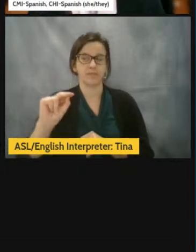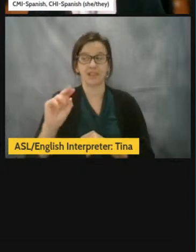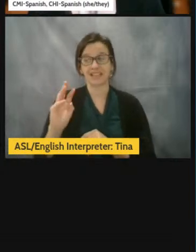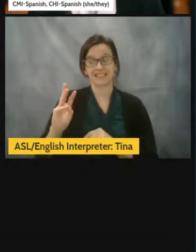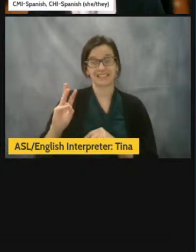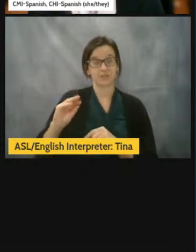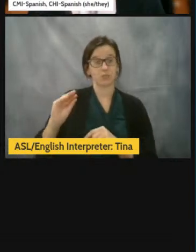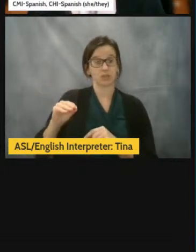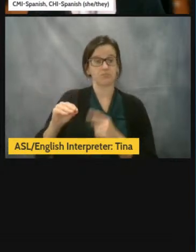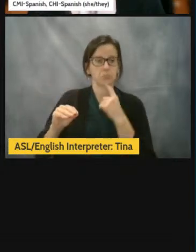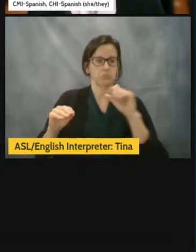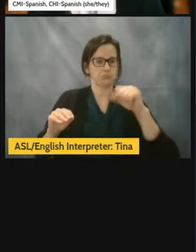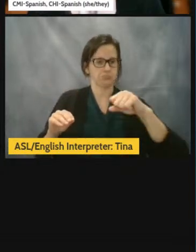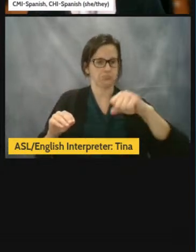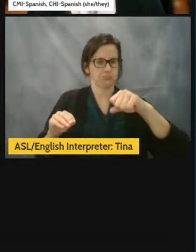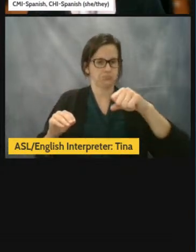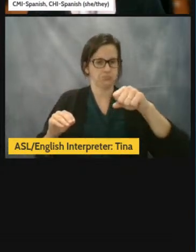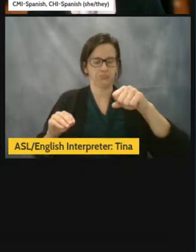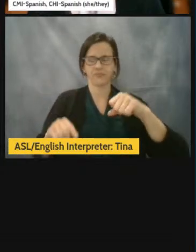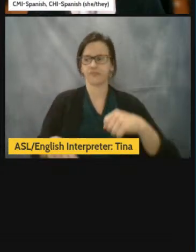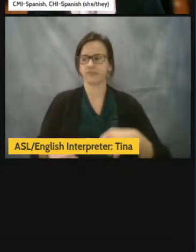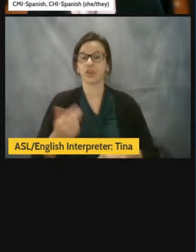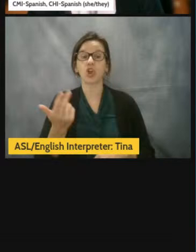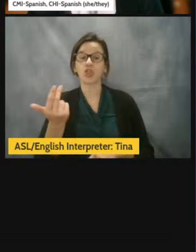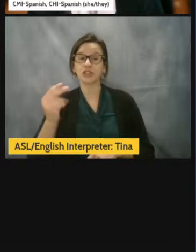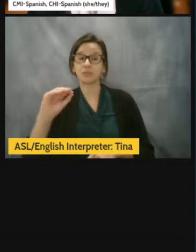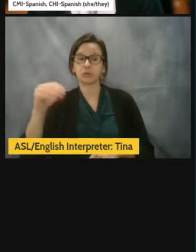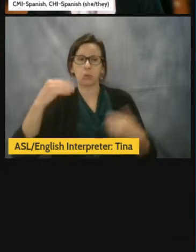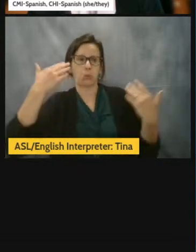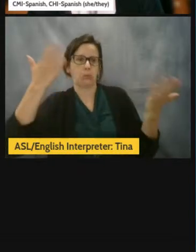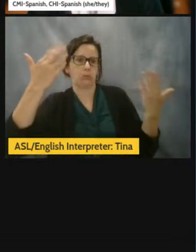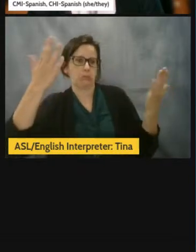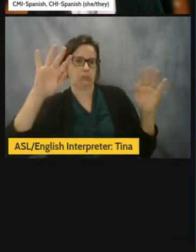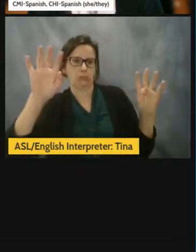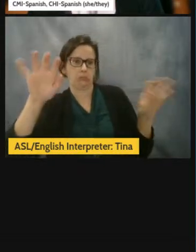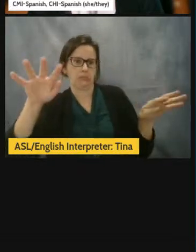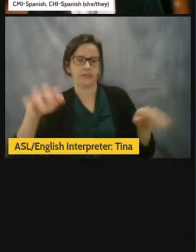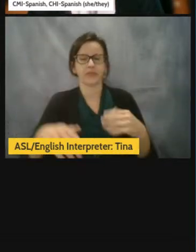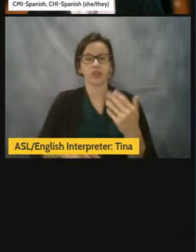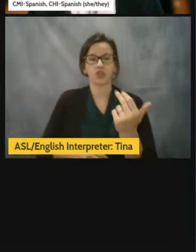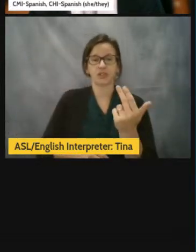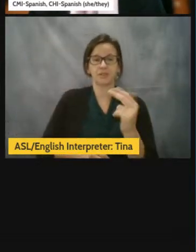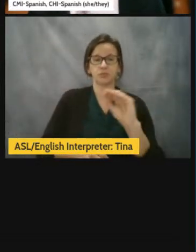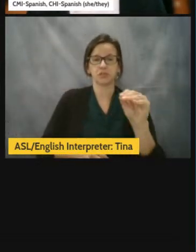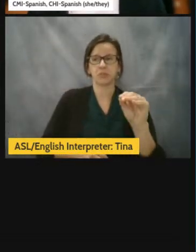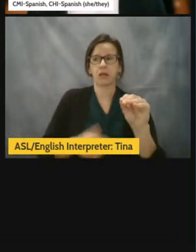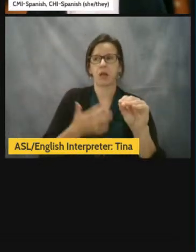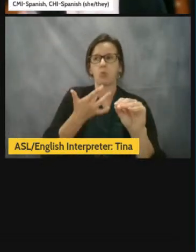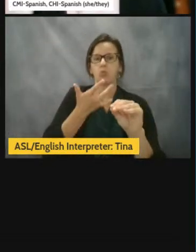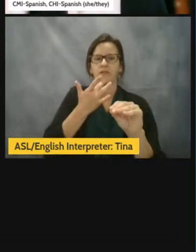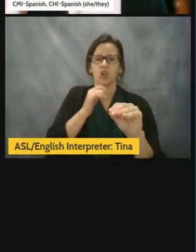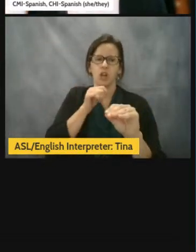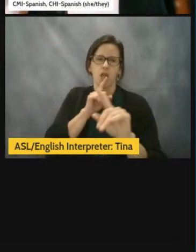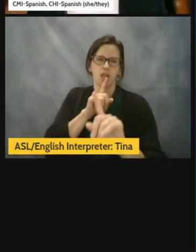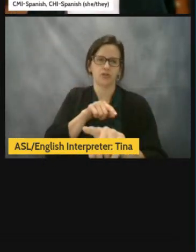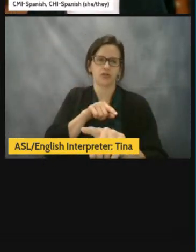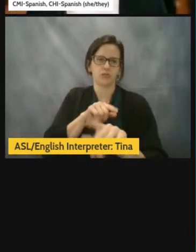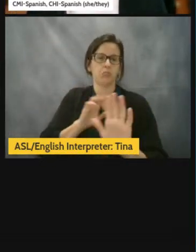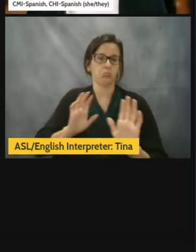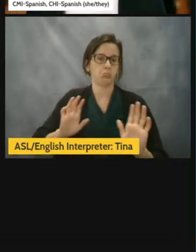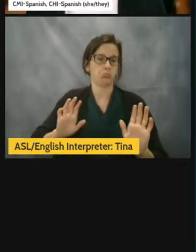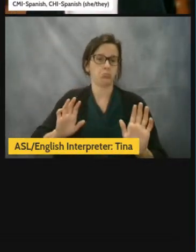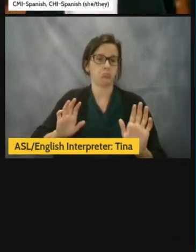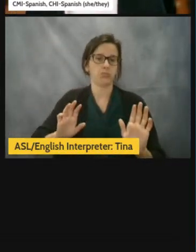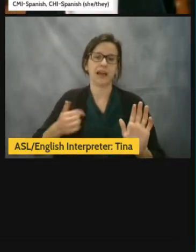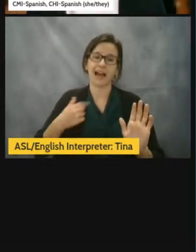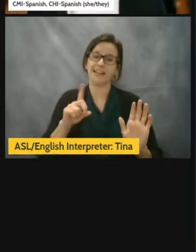6% said yes. 13% said, I don't know, and 13% said, prefer not to answer. So I wanted to make